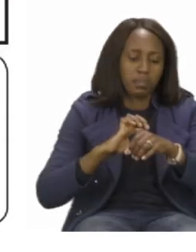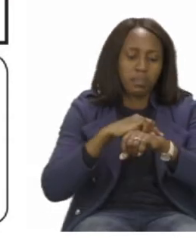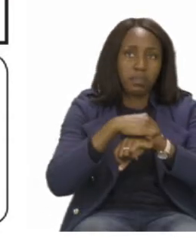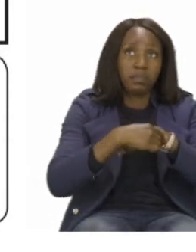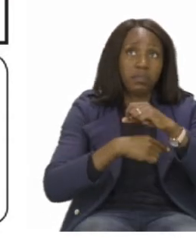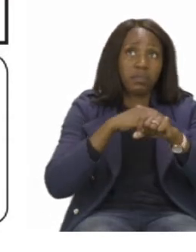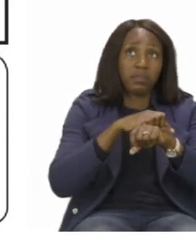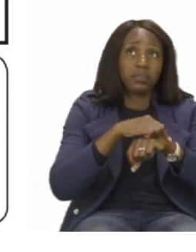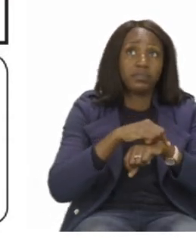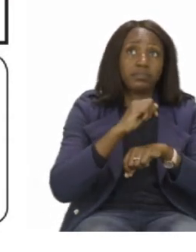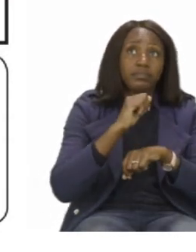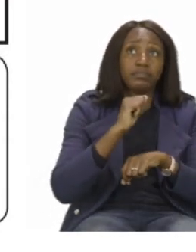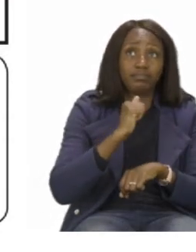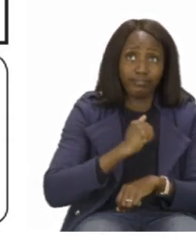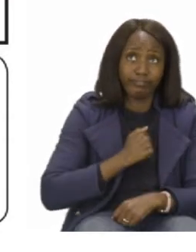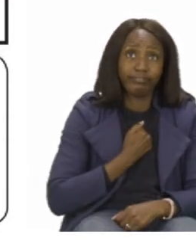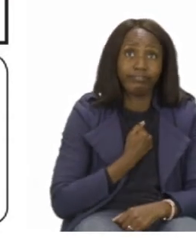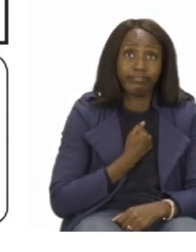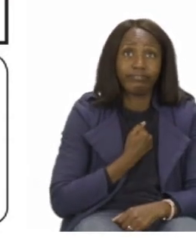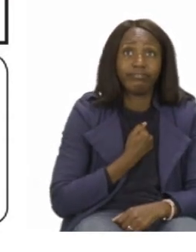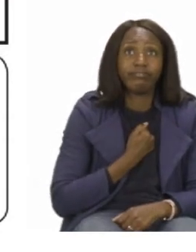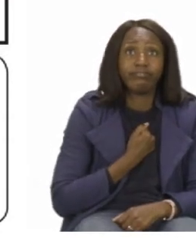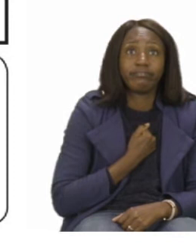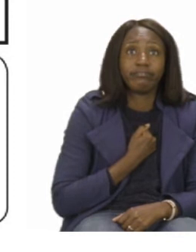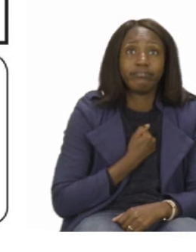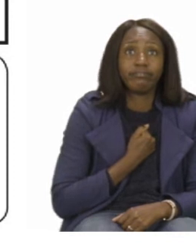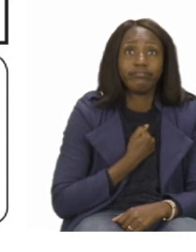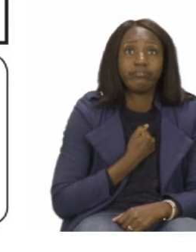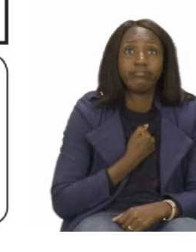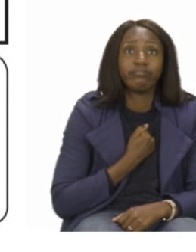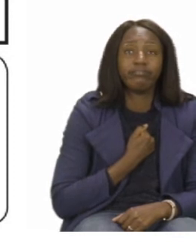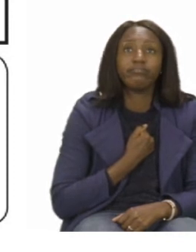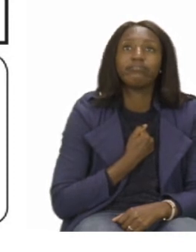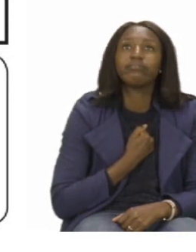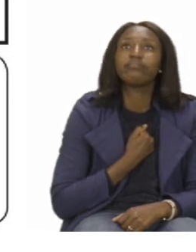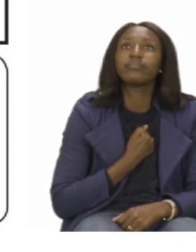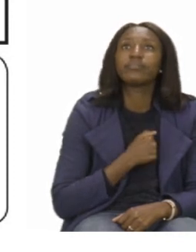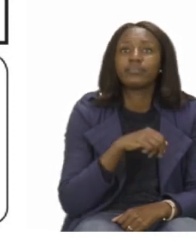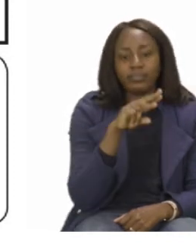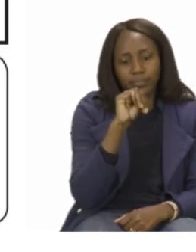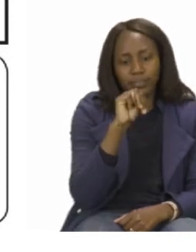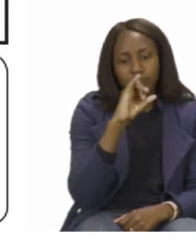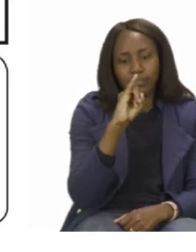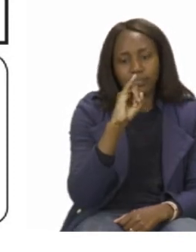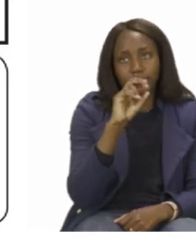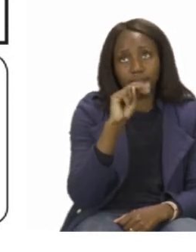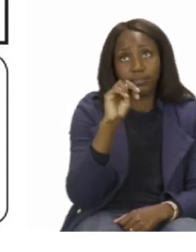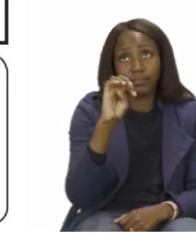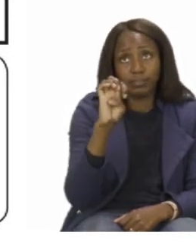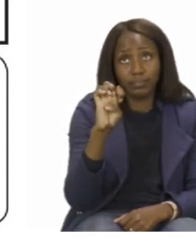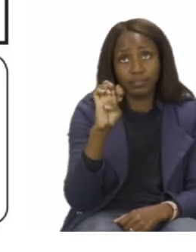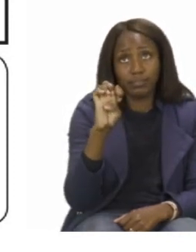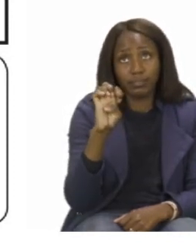belongs to me. So the word that we took out here is the word me.